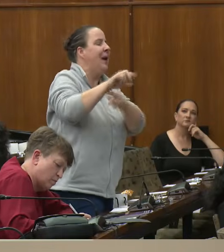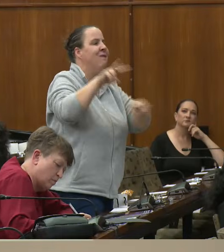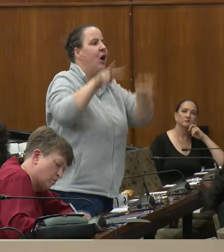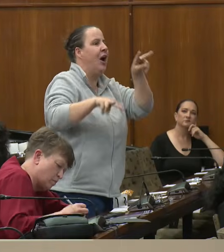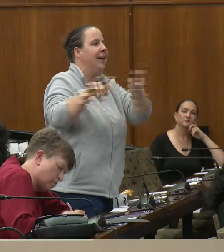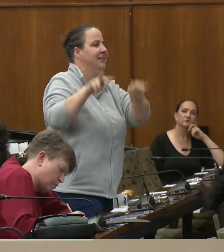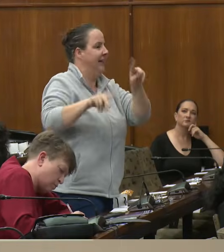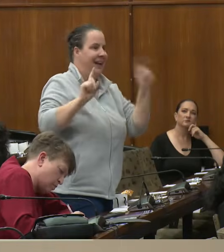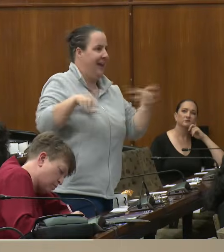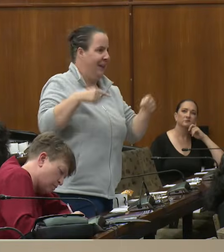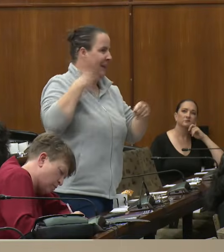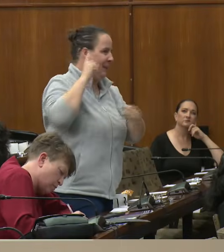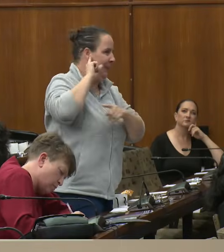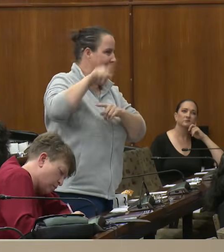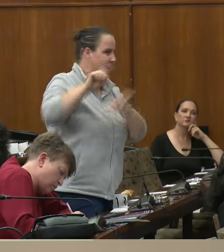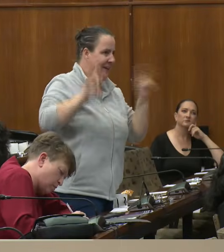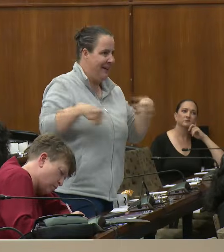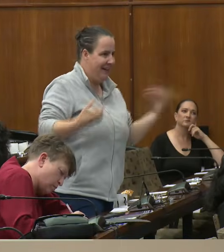what is